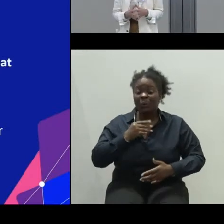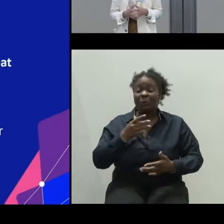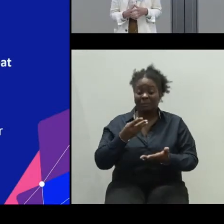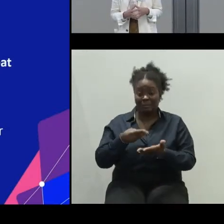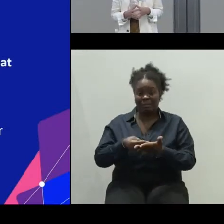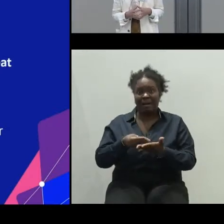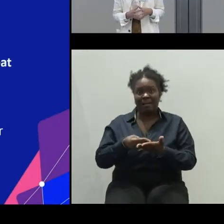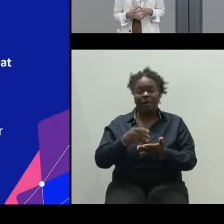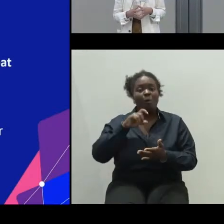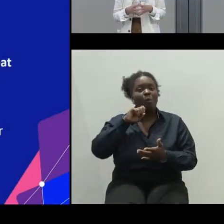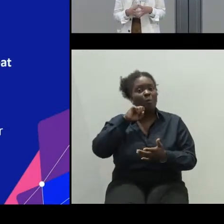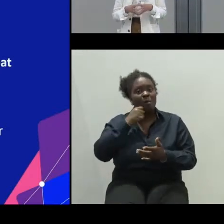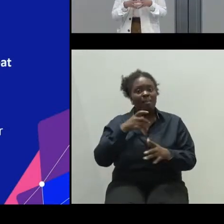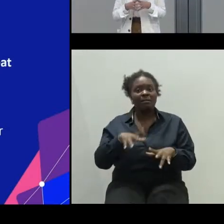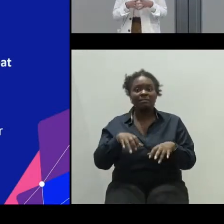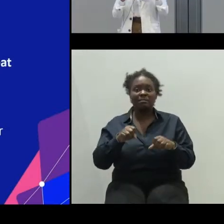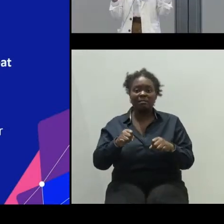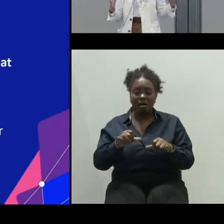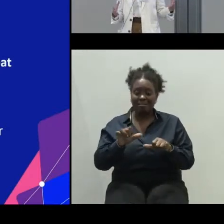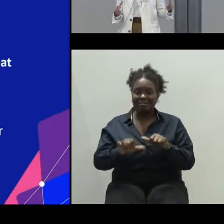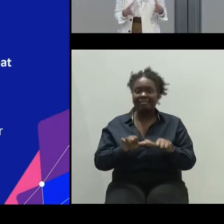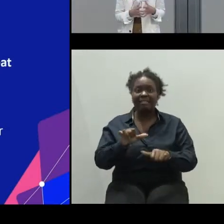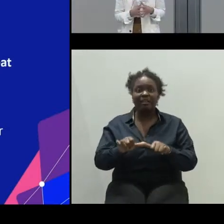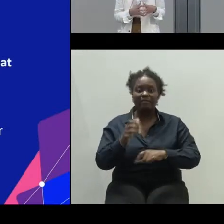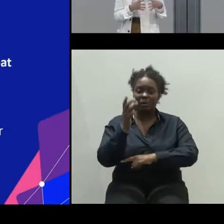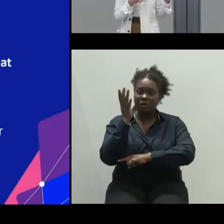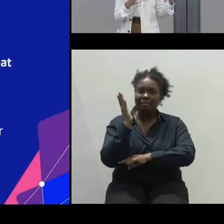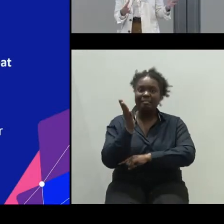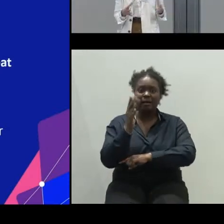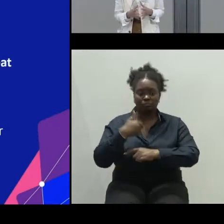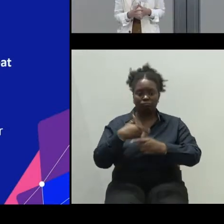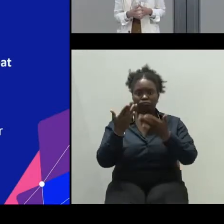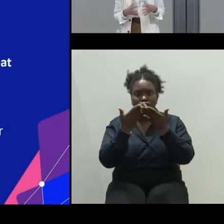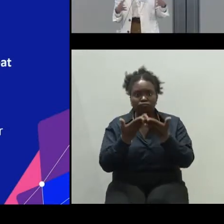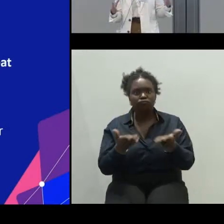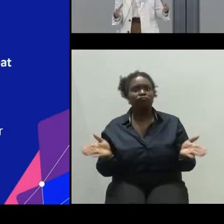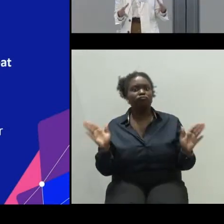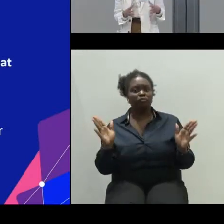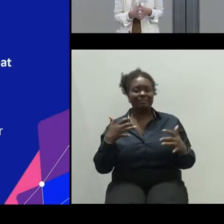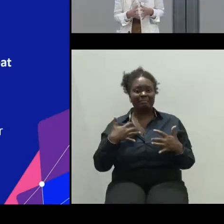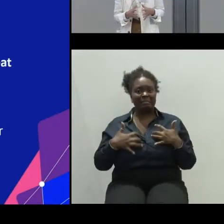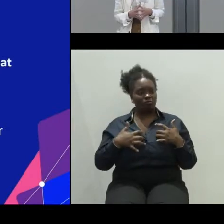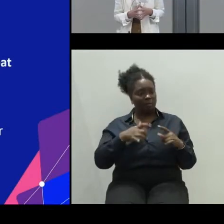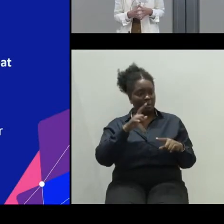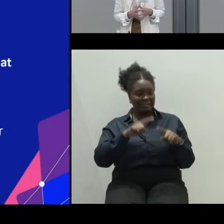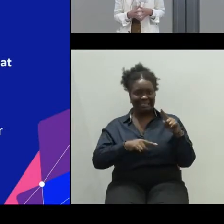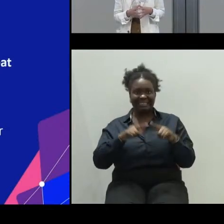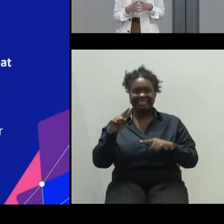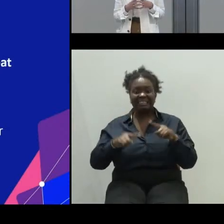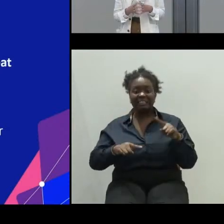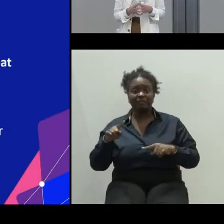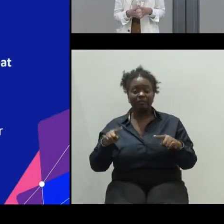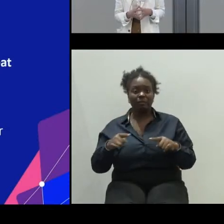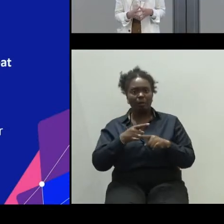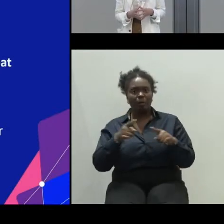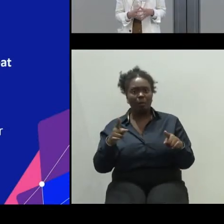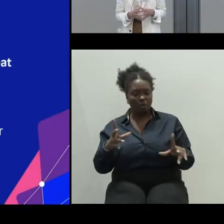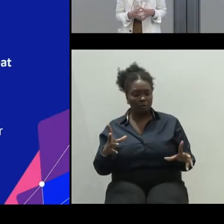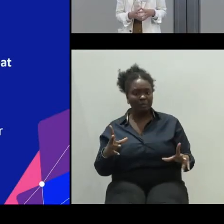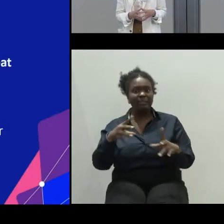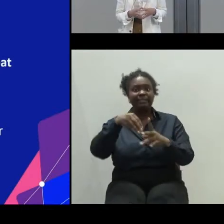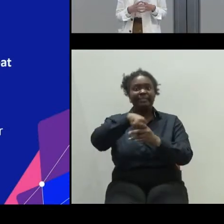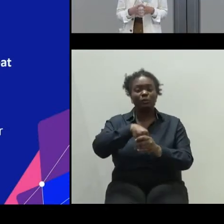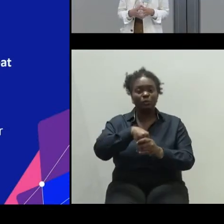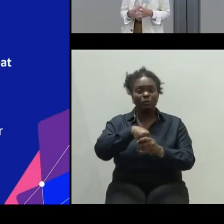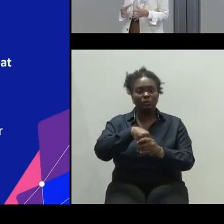starting this series of lectures to keep it as broad as possible and with areas of interest that can include as many of us as possible was a very good use